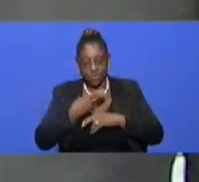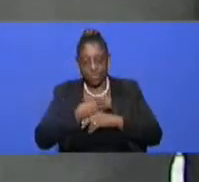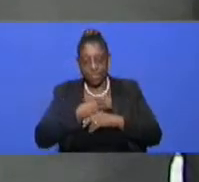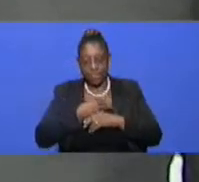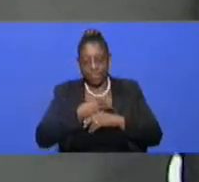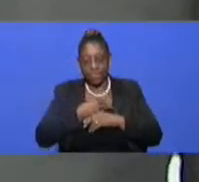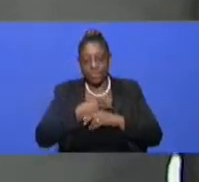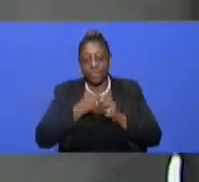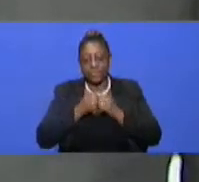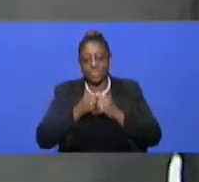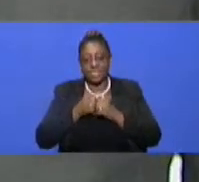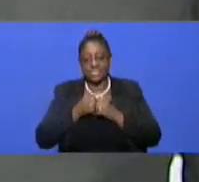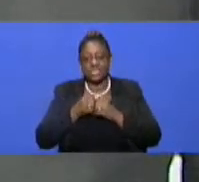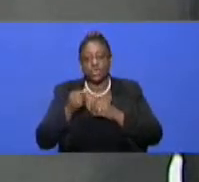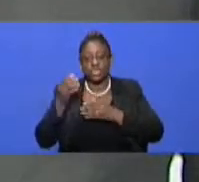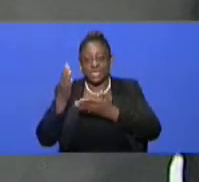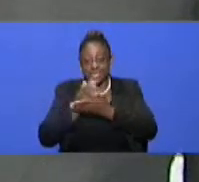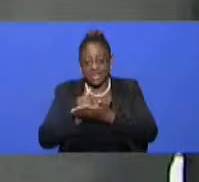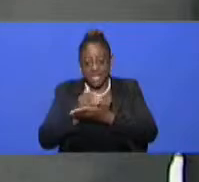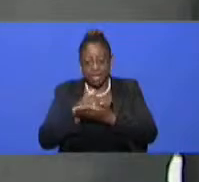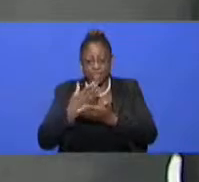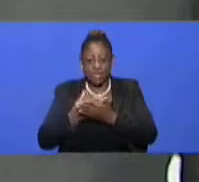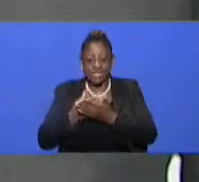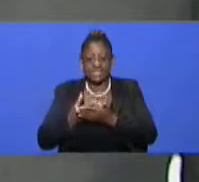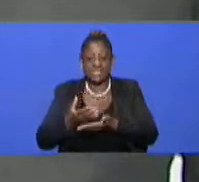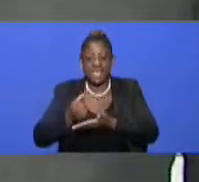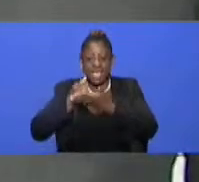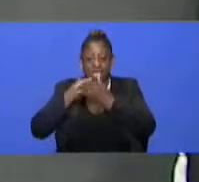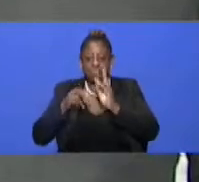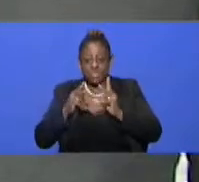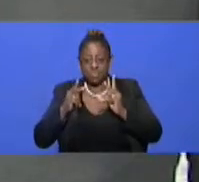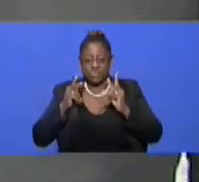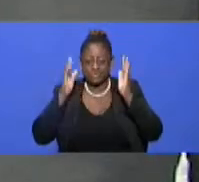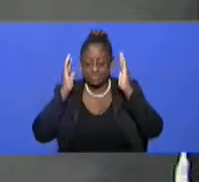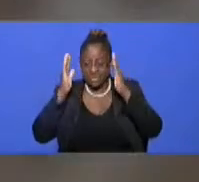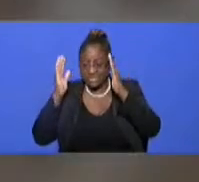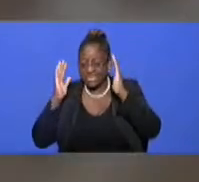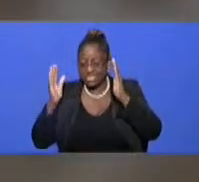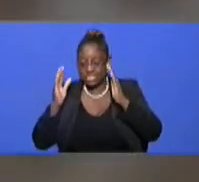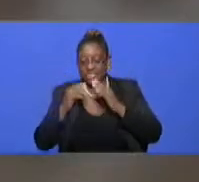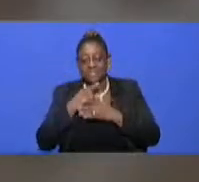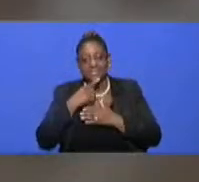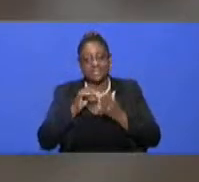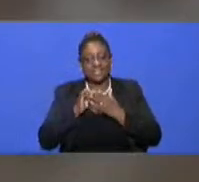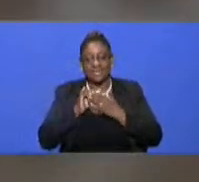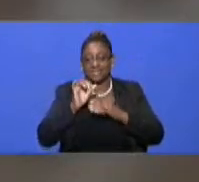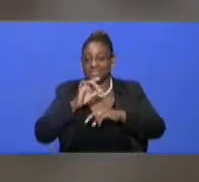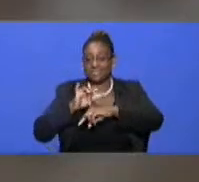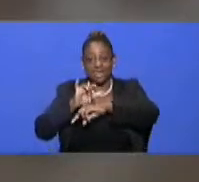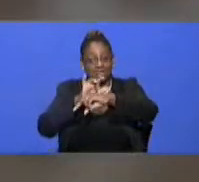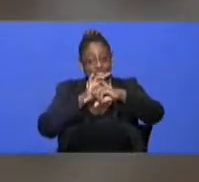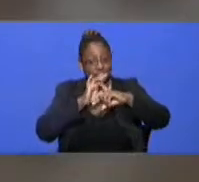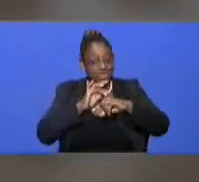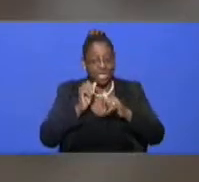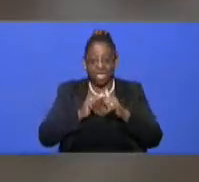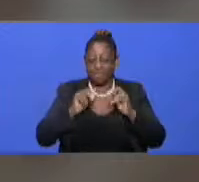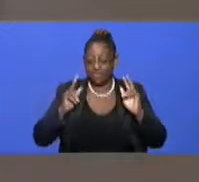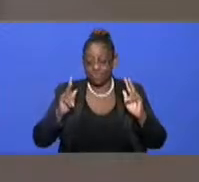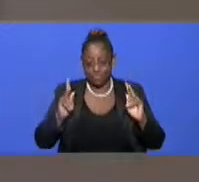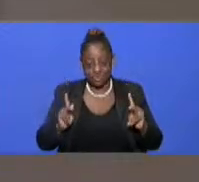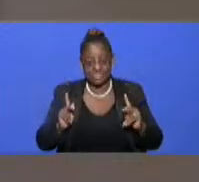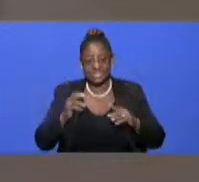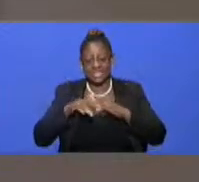money to bring awareness. Alzheimer's is a vaccine disease that has basically touched, if not everybody